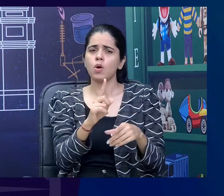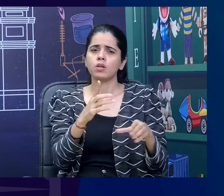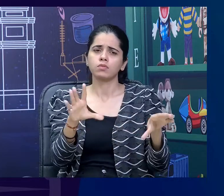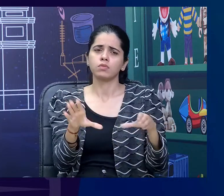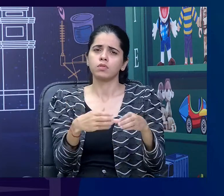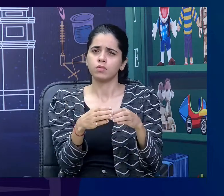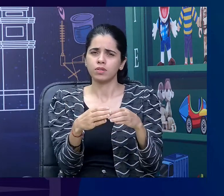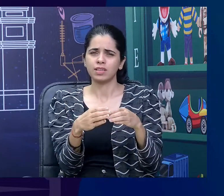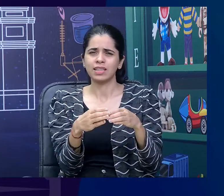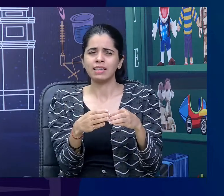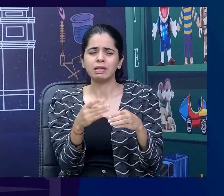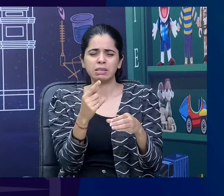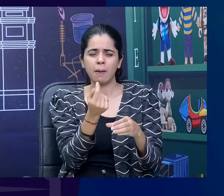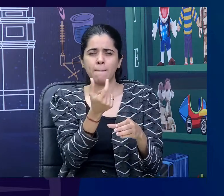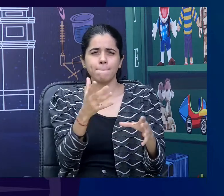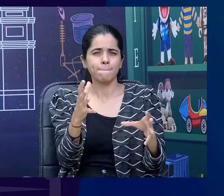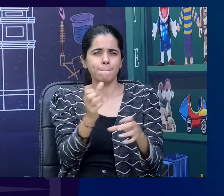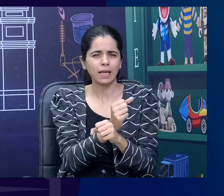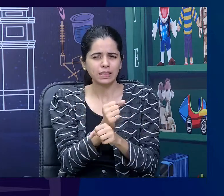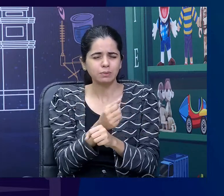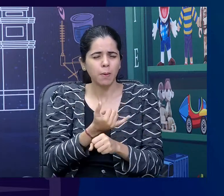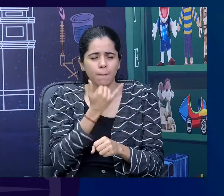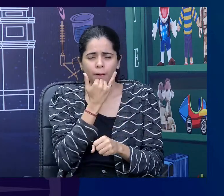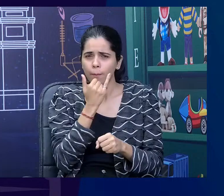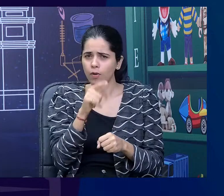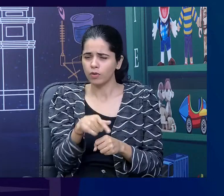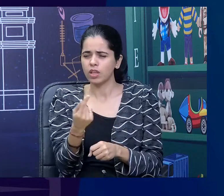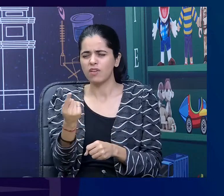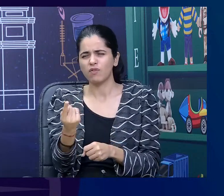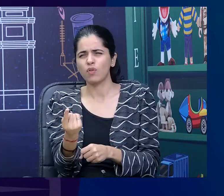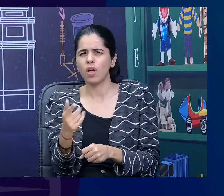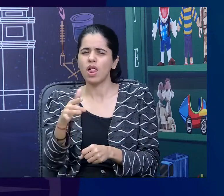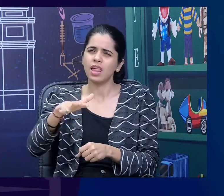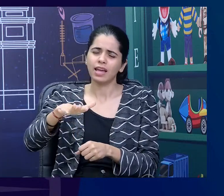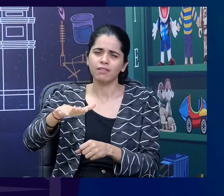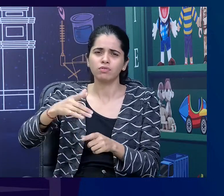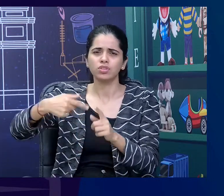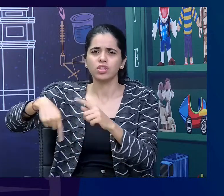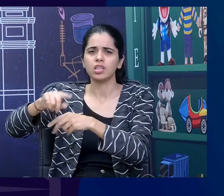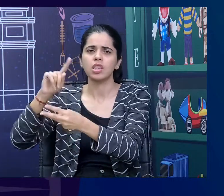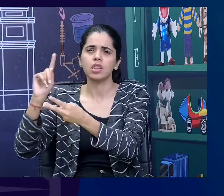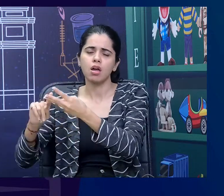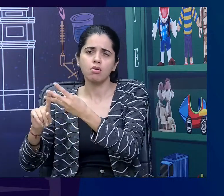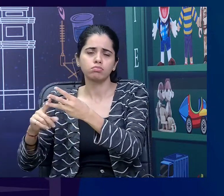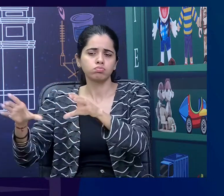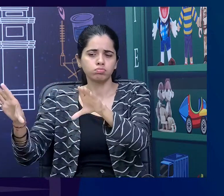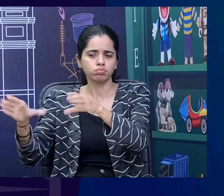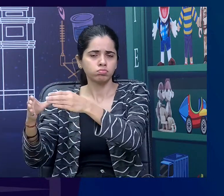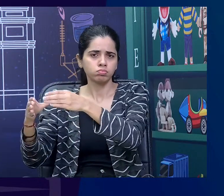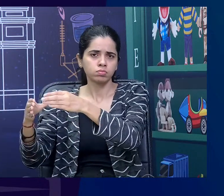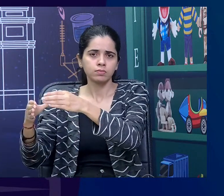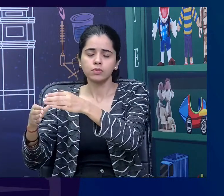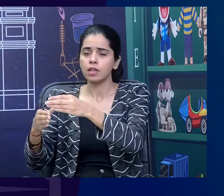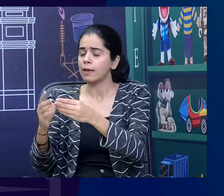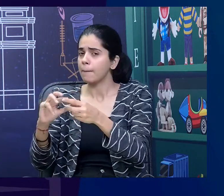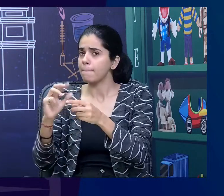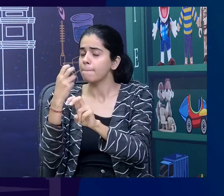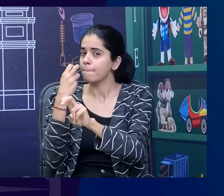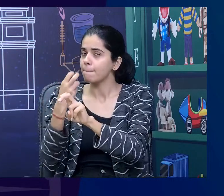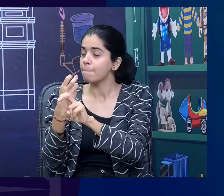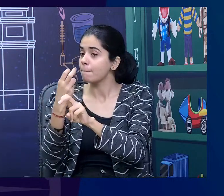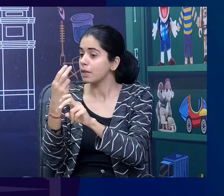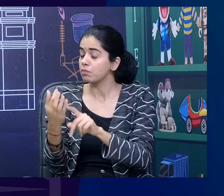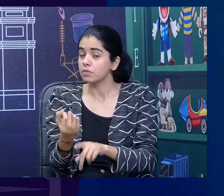who still have gaps, and there is another group who need a little bit more of reinforcement. So she had planned 3 level activities. Now